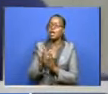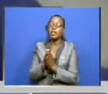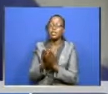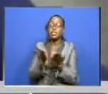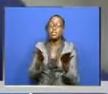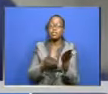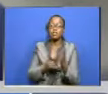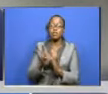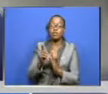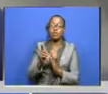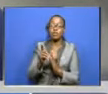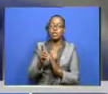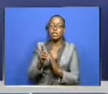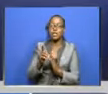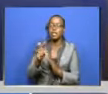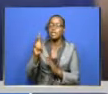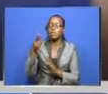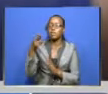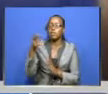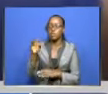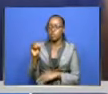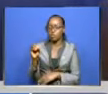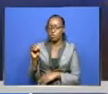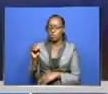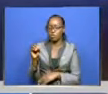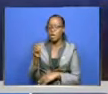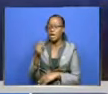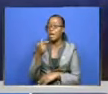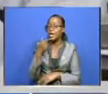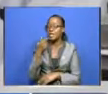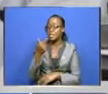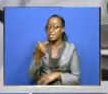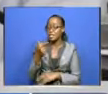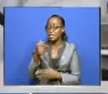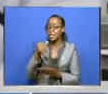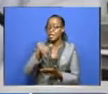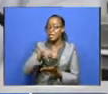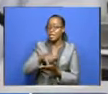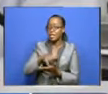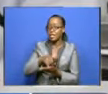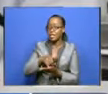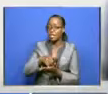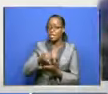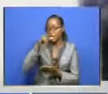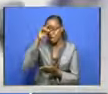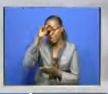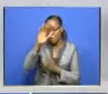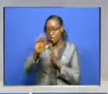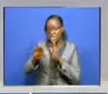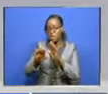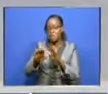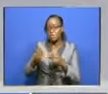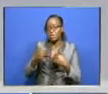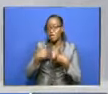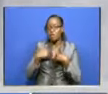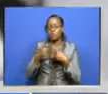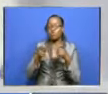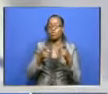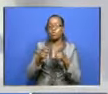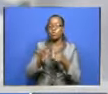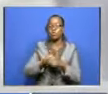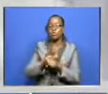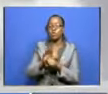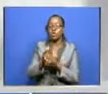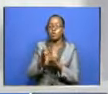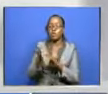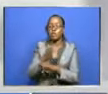development, World Health Organization Tedros Adhanom has stressed again that governments can take concrete steps to tackle COVID-19 even before